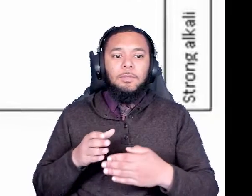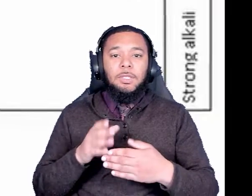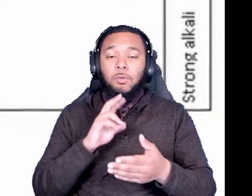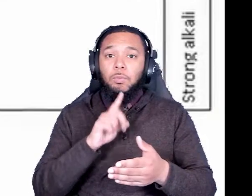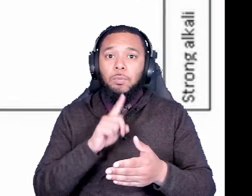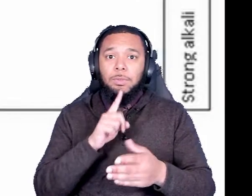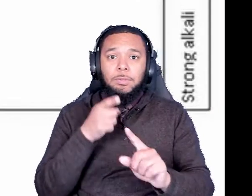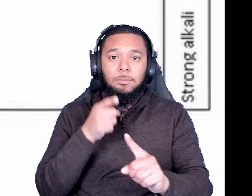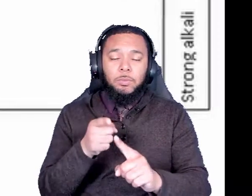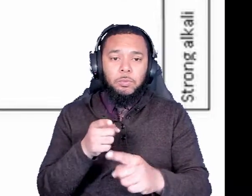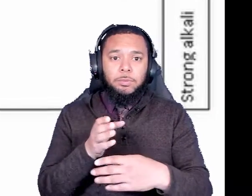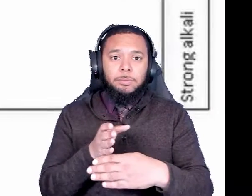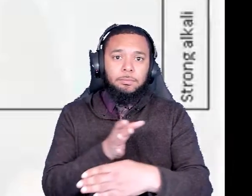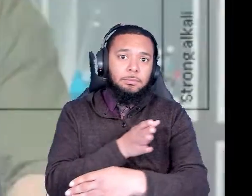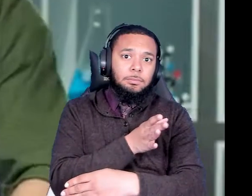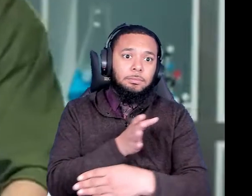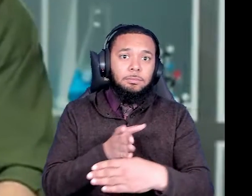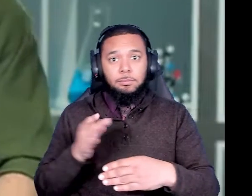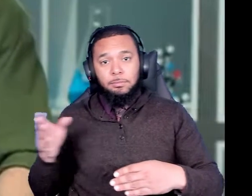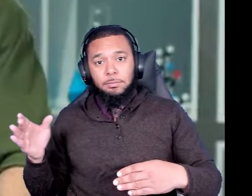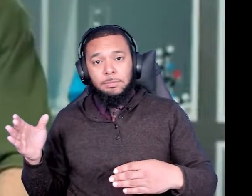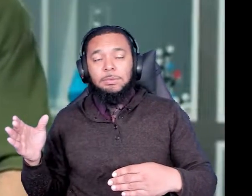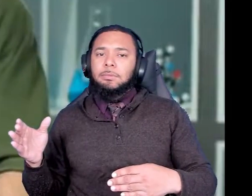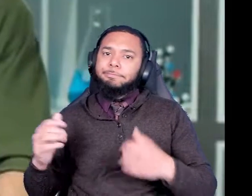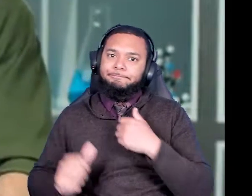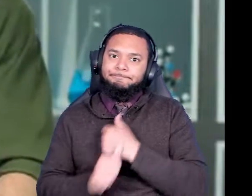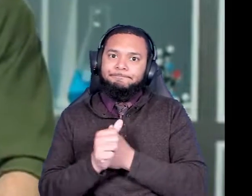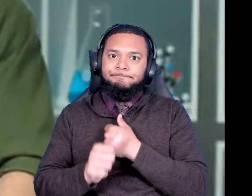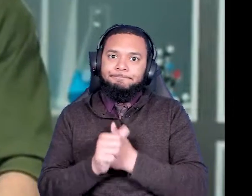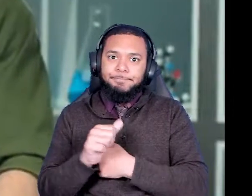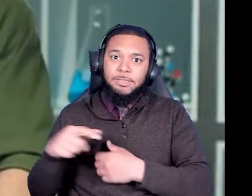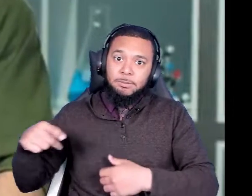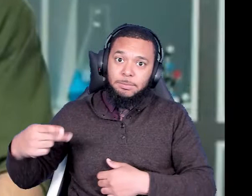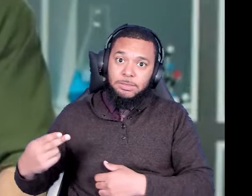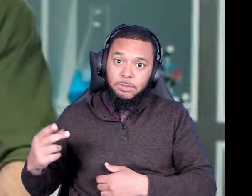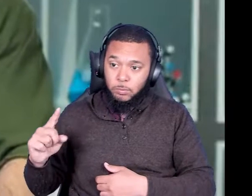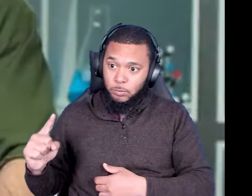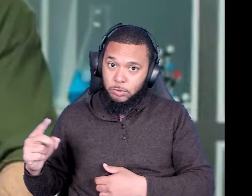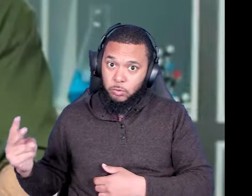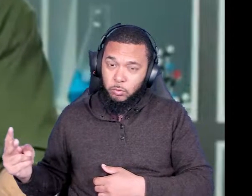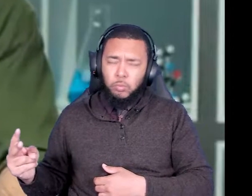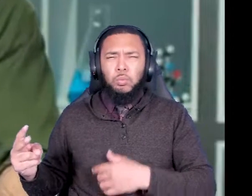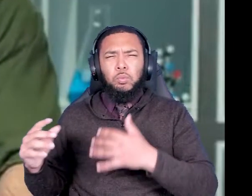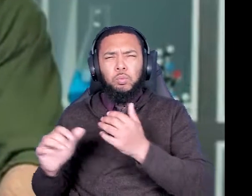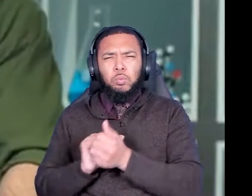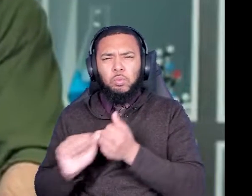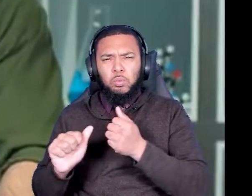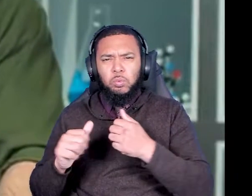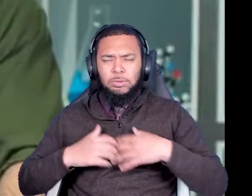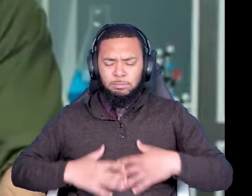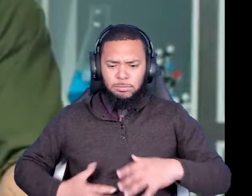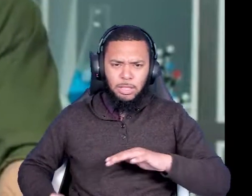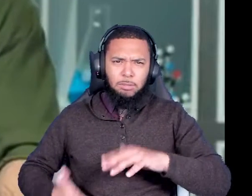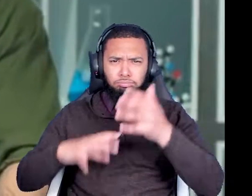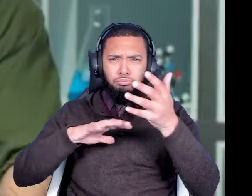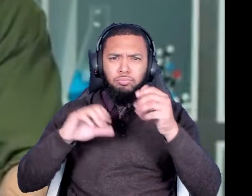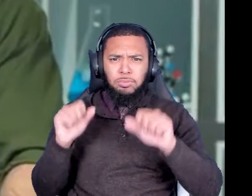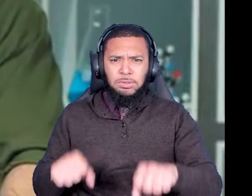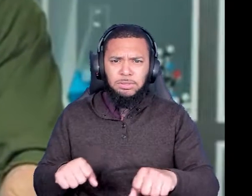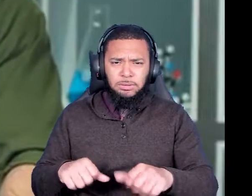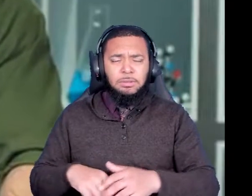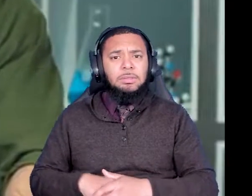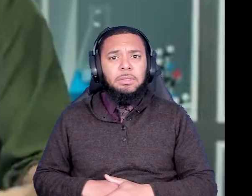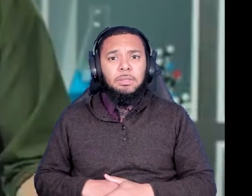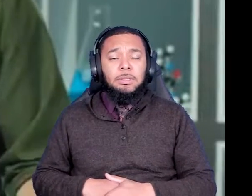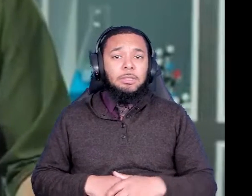end, you're getting into some dangerous stuff. A pH of 1 or 2 is going to be very damaging, deadly to your body, and then a pH of